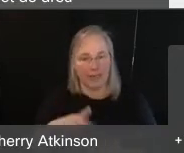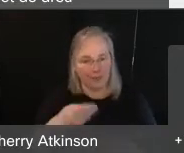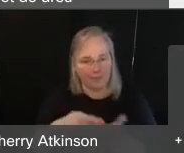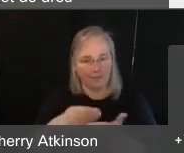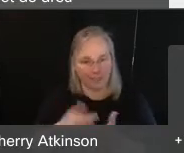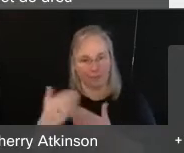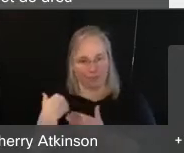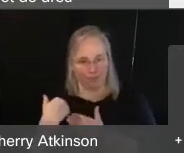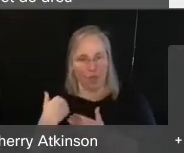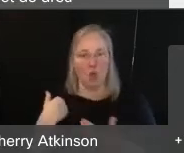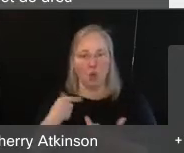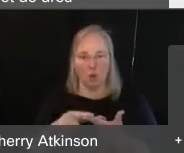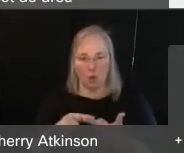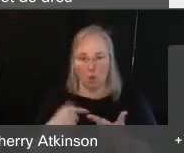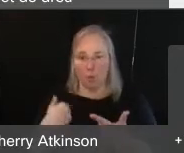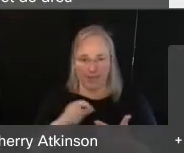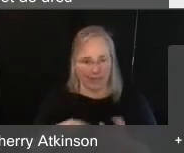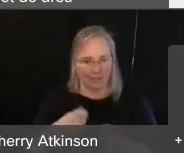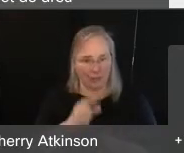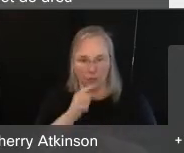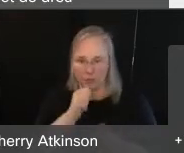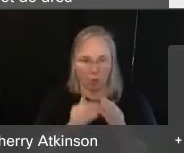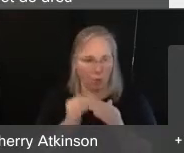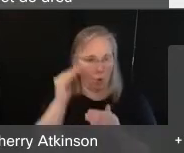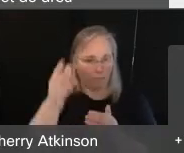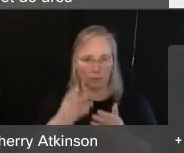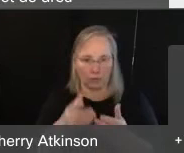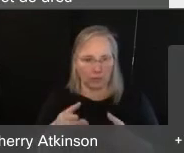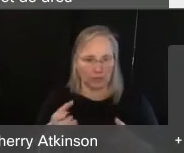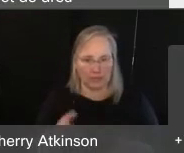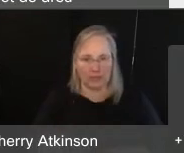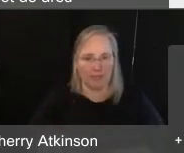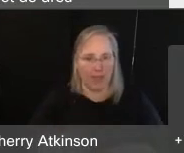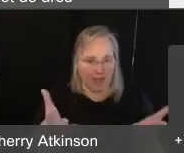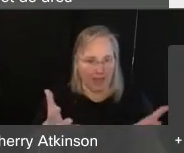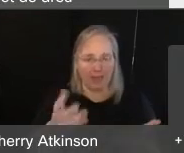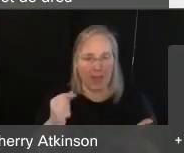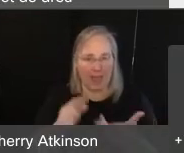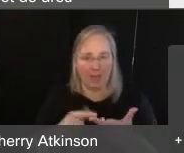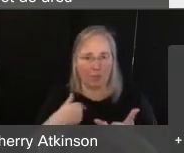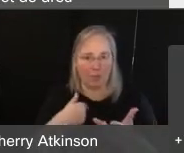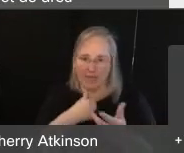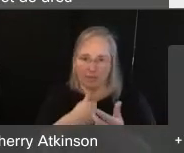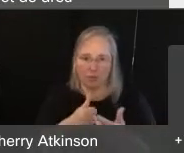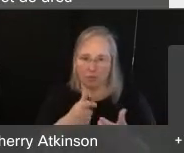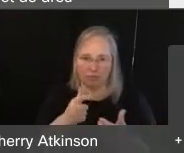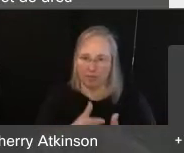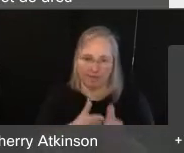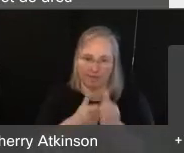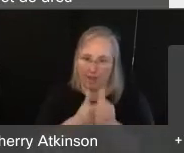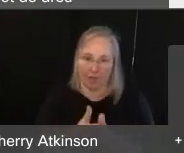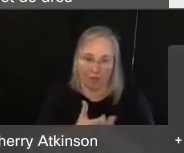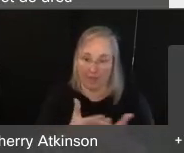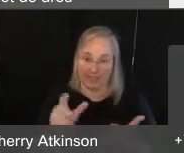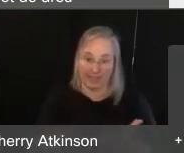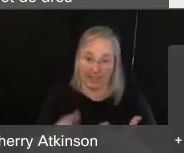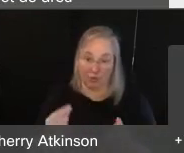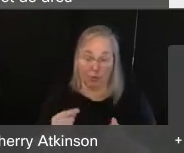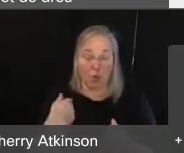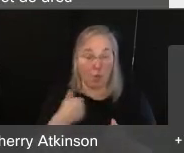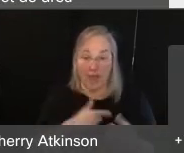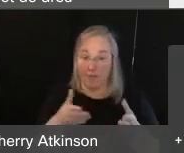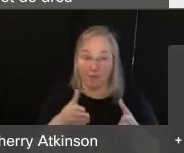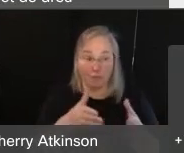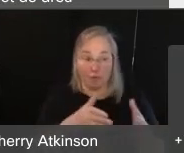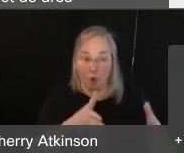don't overspend, and we need to, kind of stick to the things we do. I mean, we've got roads in this county that are so